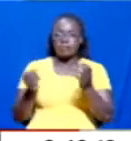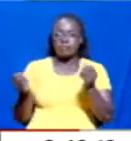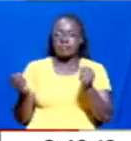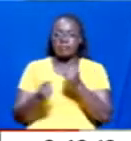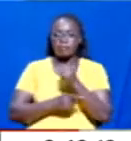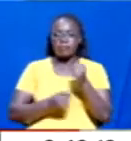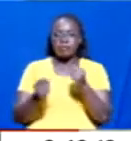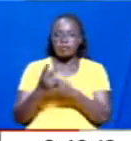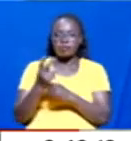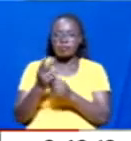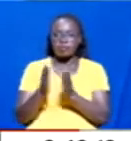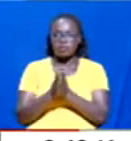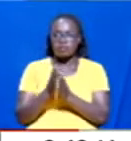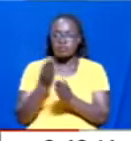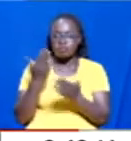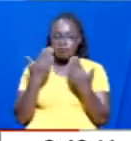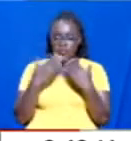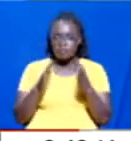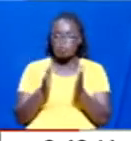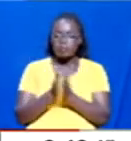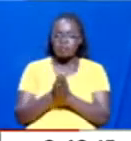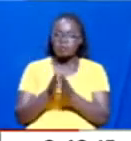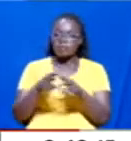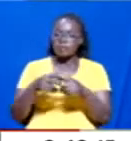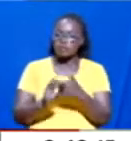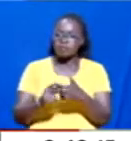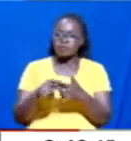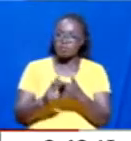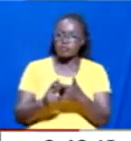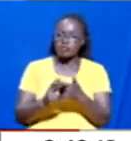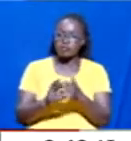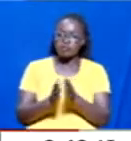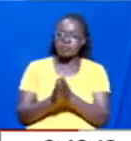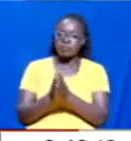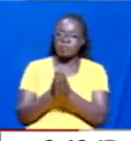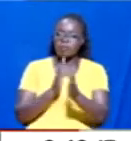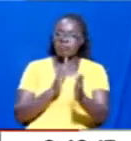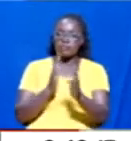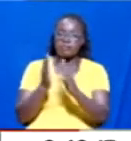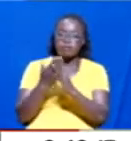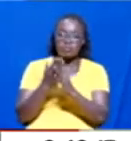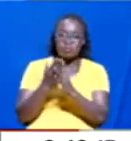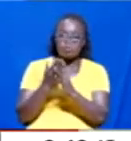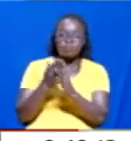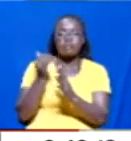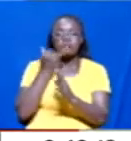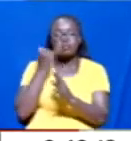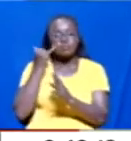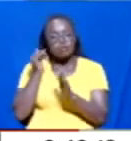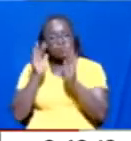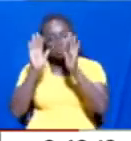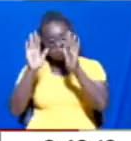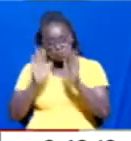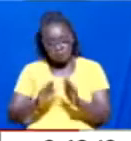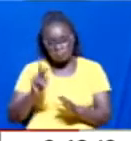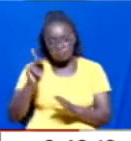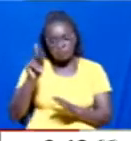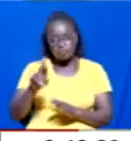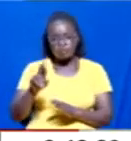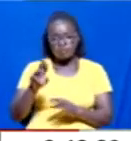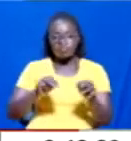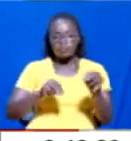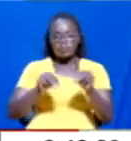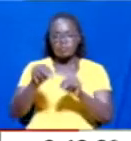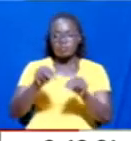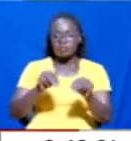completion of refurbishment of rolling stock and the line between Nakuru and Kisumu. Kenya Railways Managing Director Philip